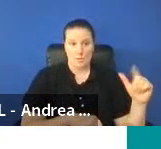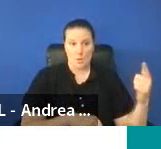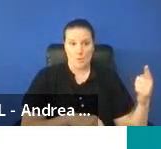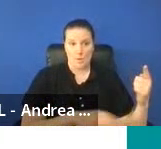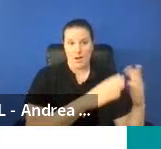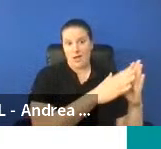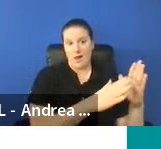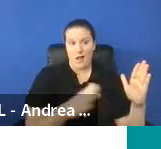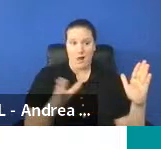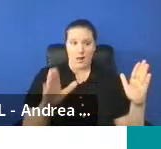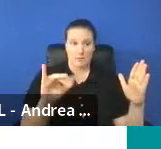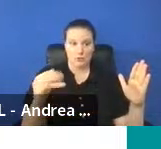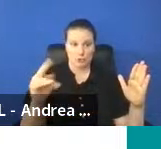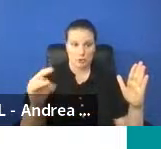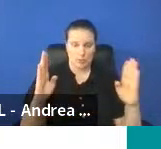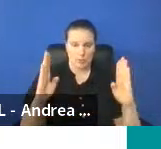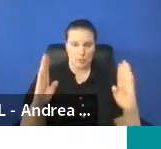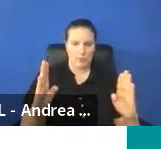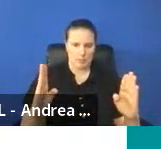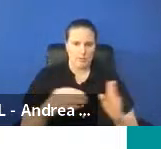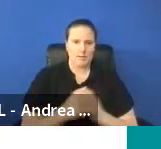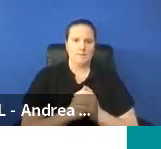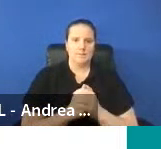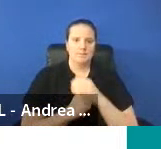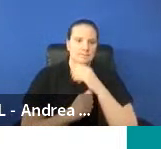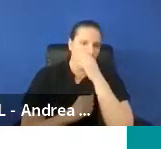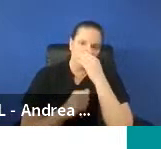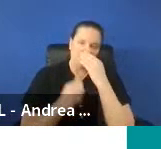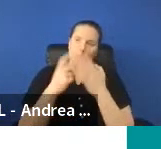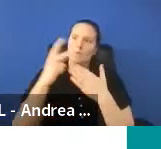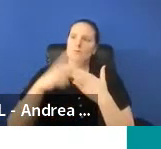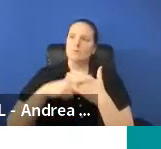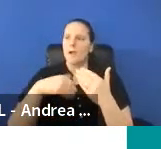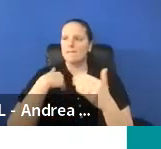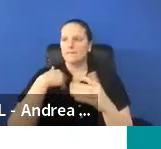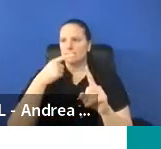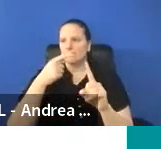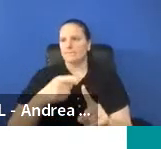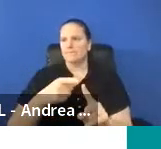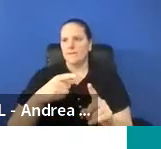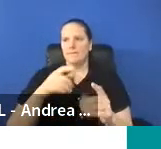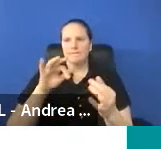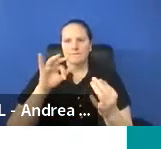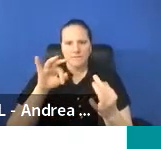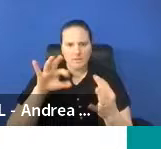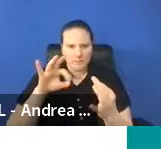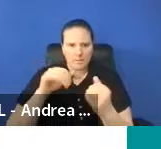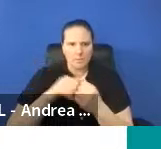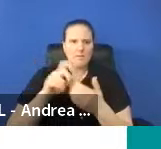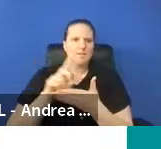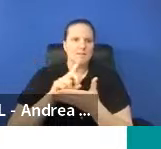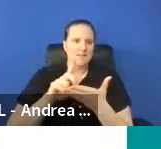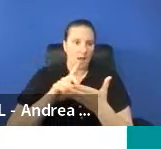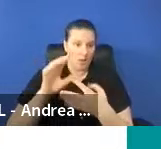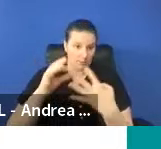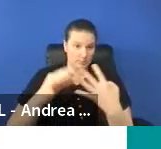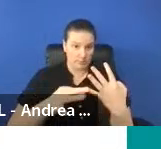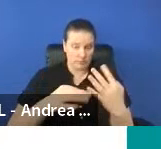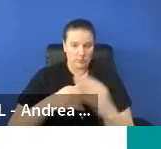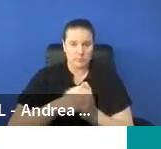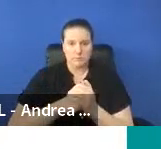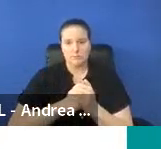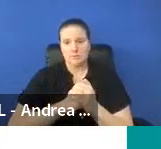early January, the program held a targeted period of community engagement to gather feedback around design options.